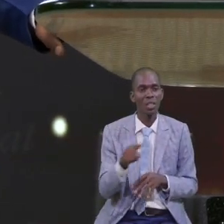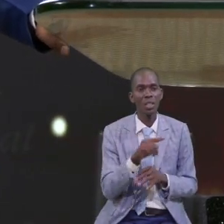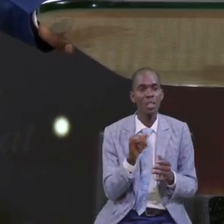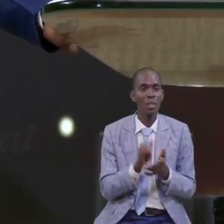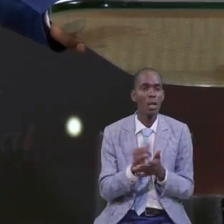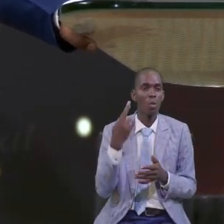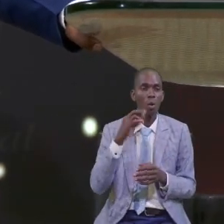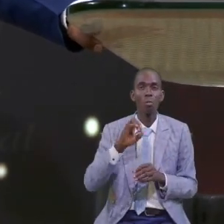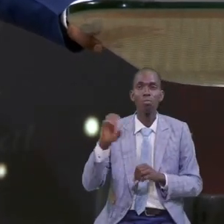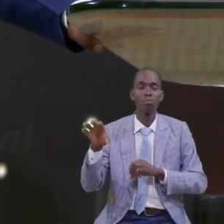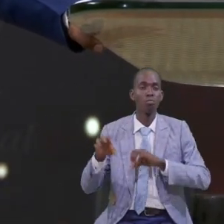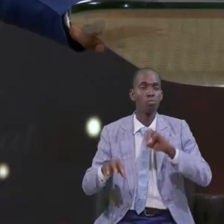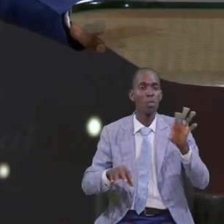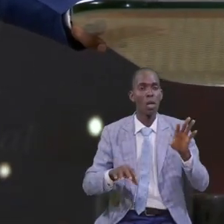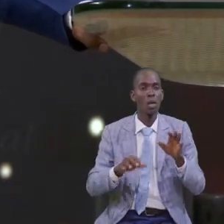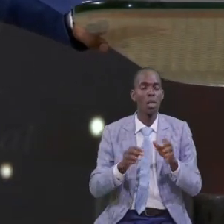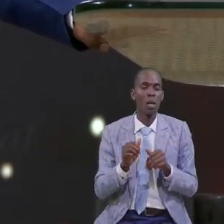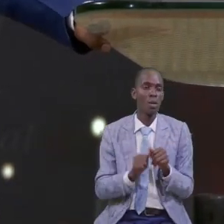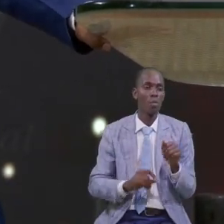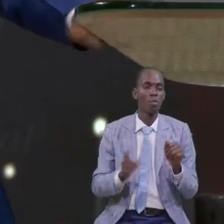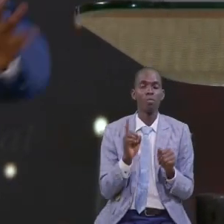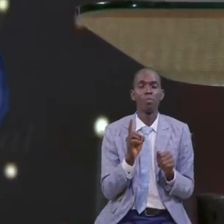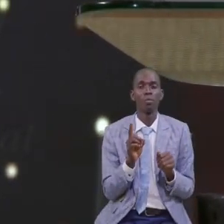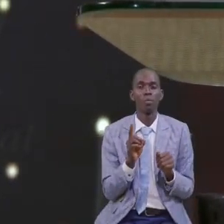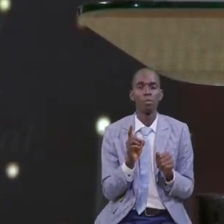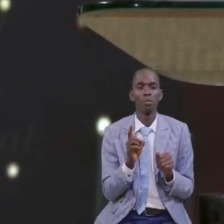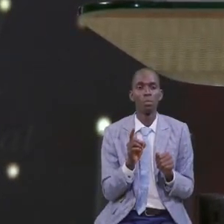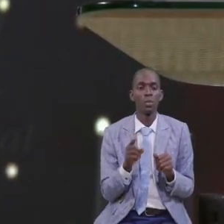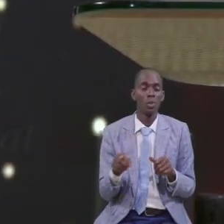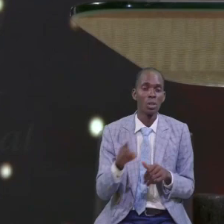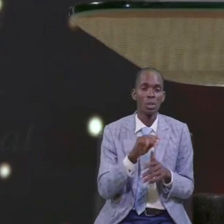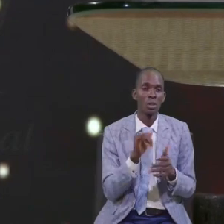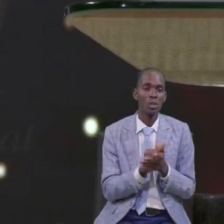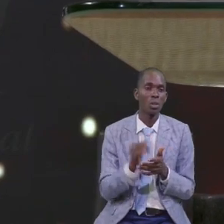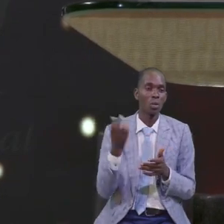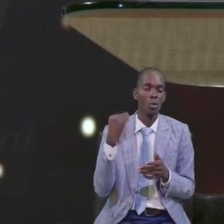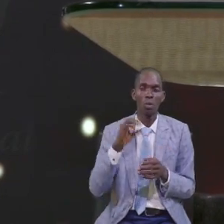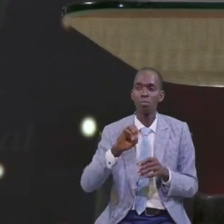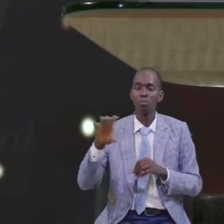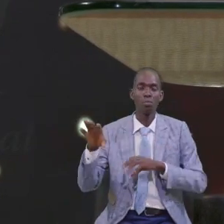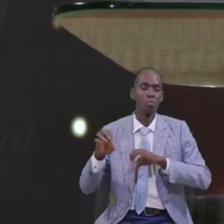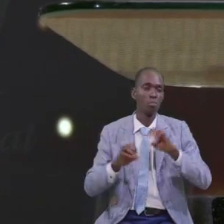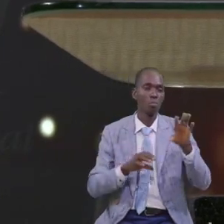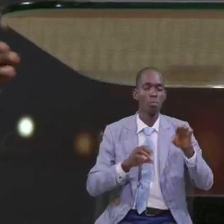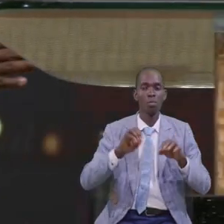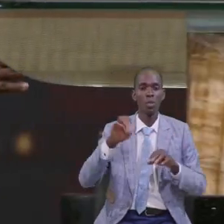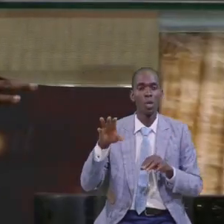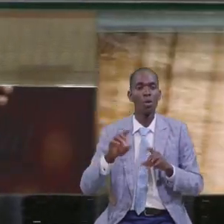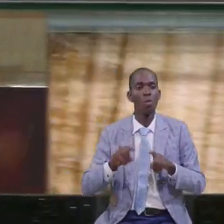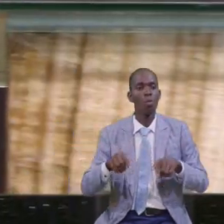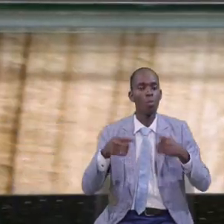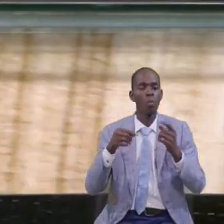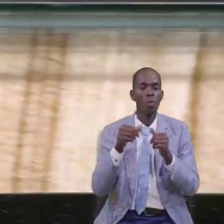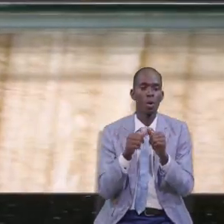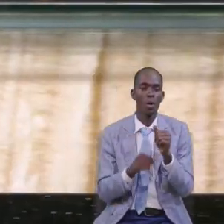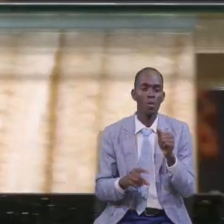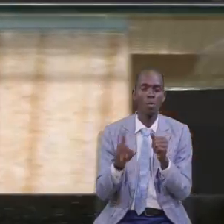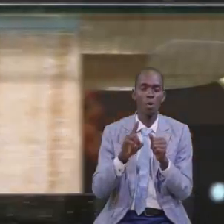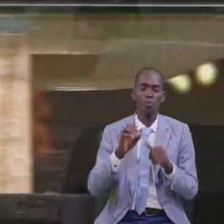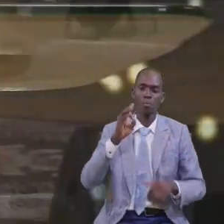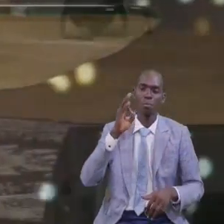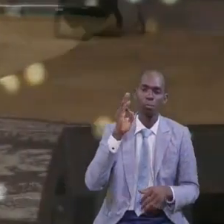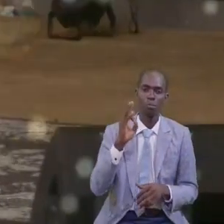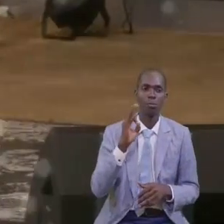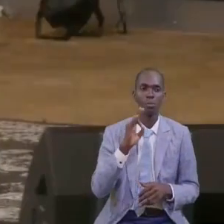that were scattered abroad, they that were scattered abroad, went